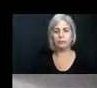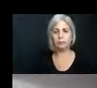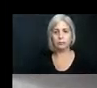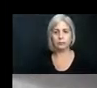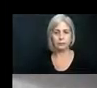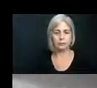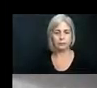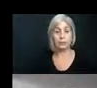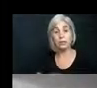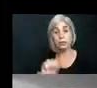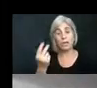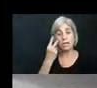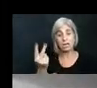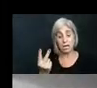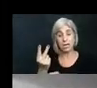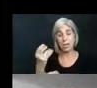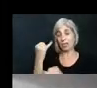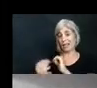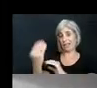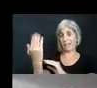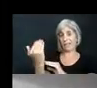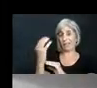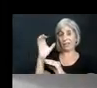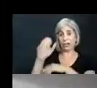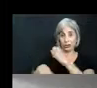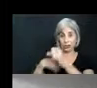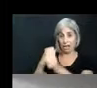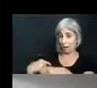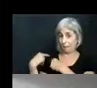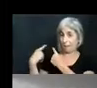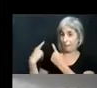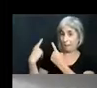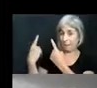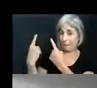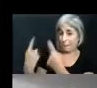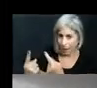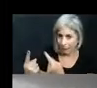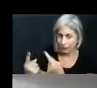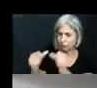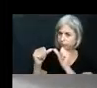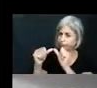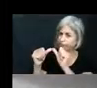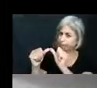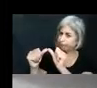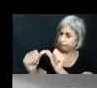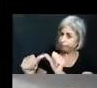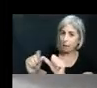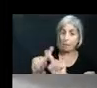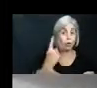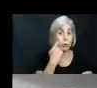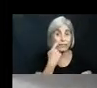And you can see just in the last 1500 years, it's been pretty steady until very recently.